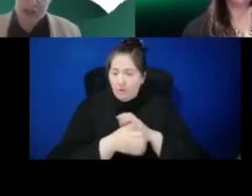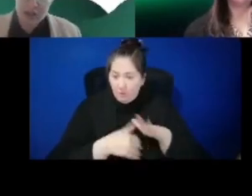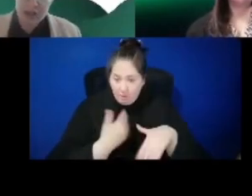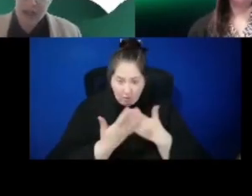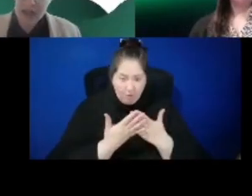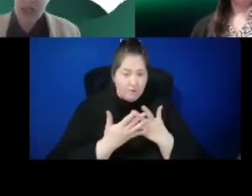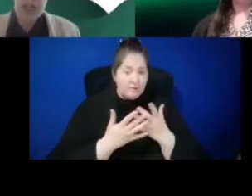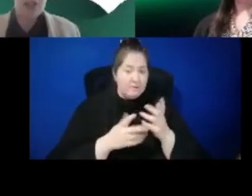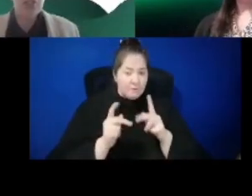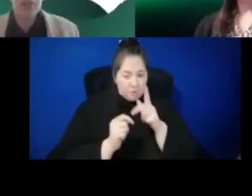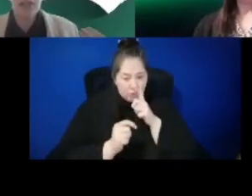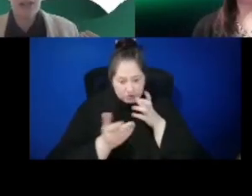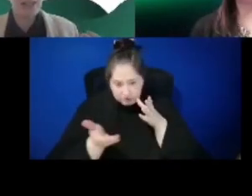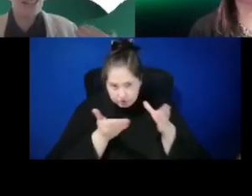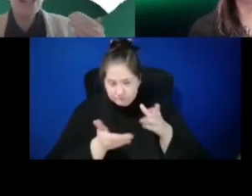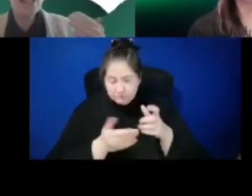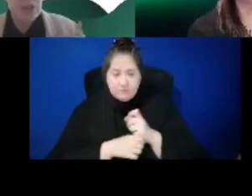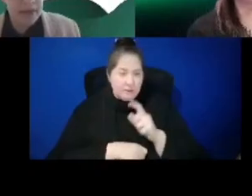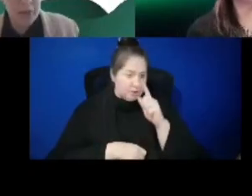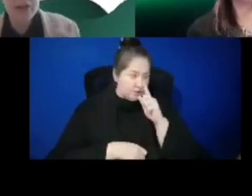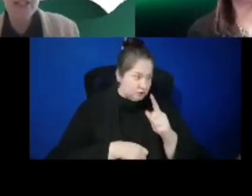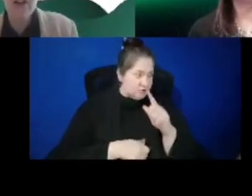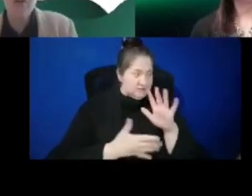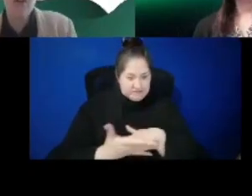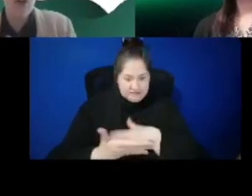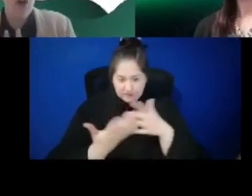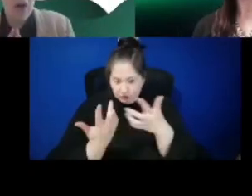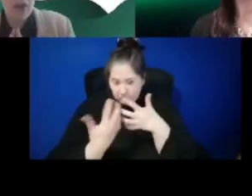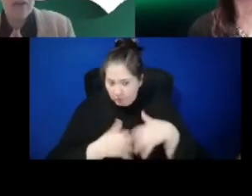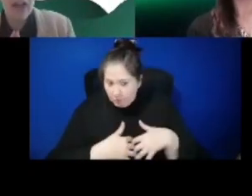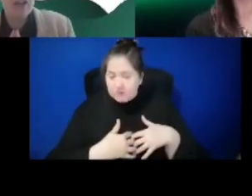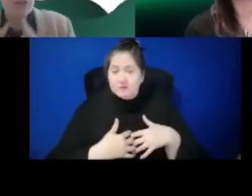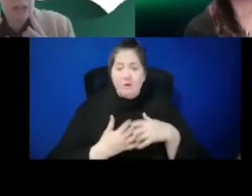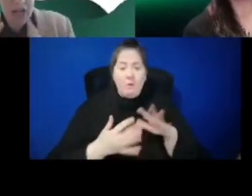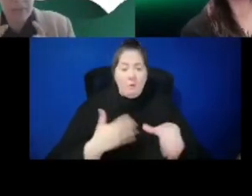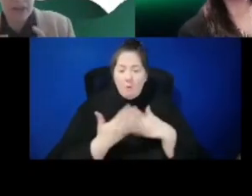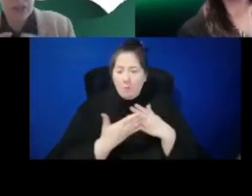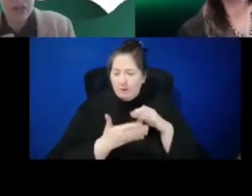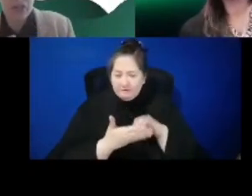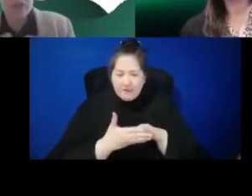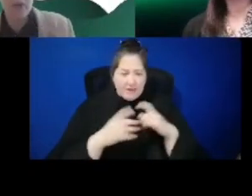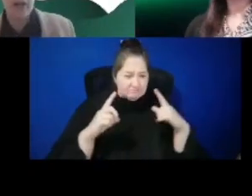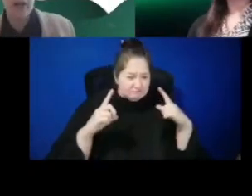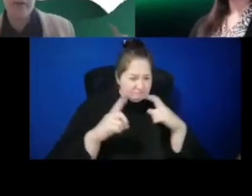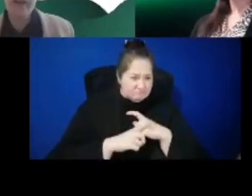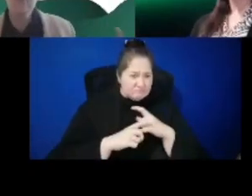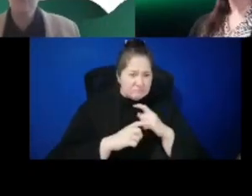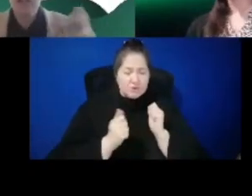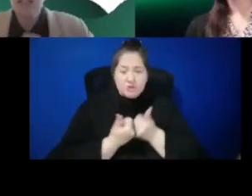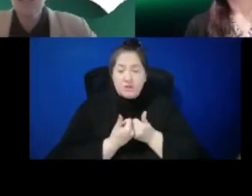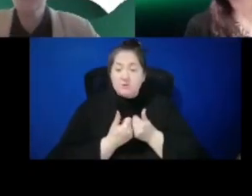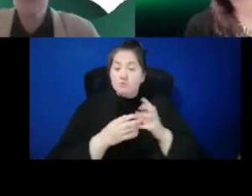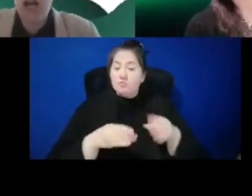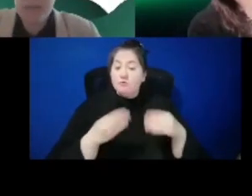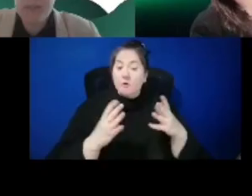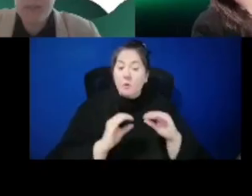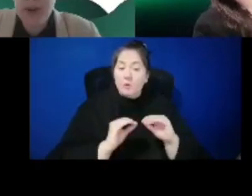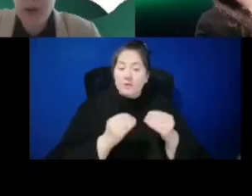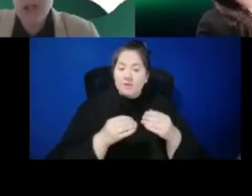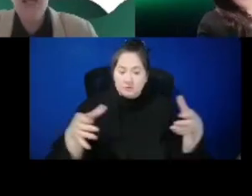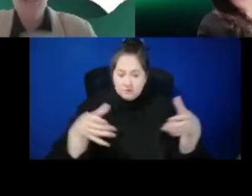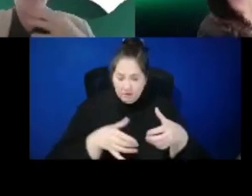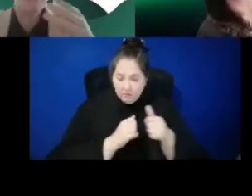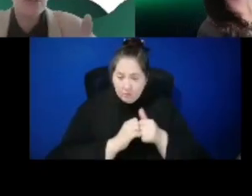folks that they're serving, ensuring that scheduling works out, all of that, those complex challenges, when provider organizations